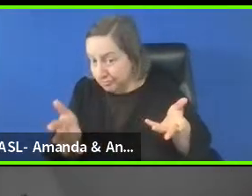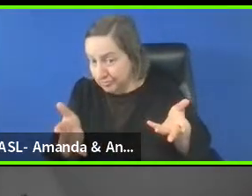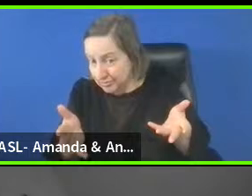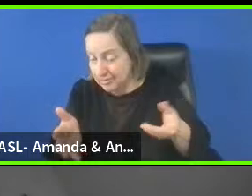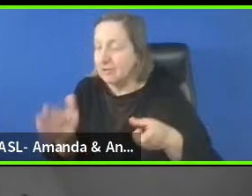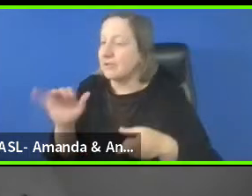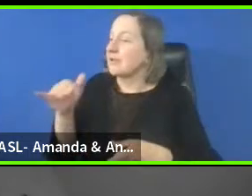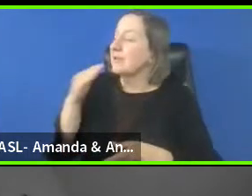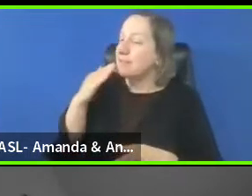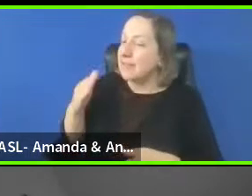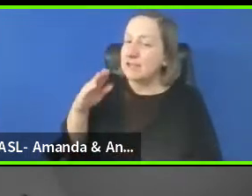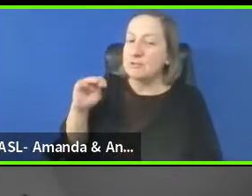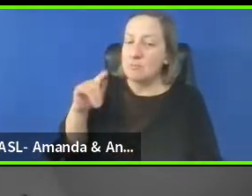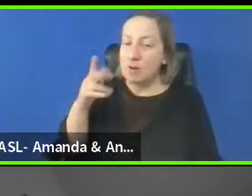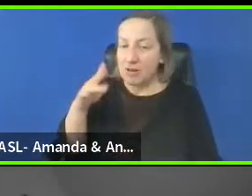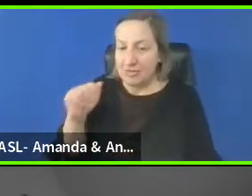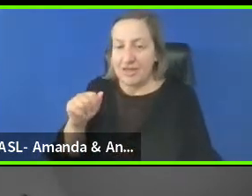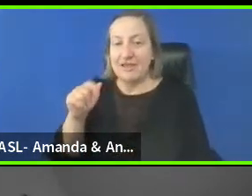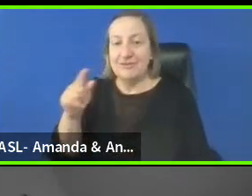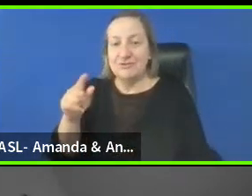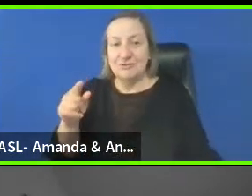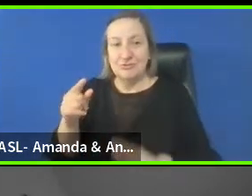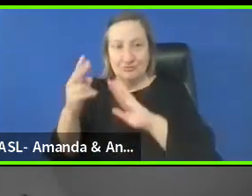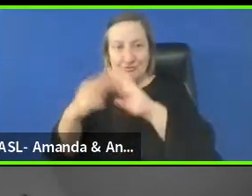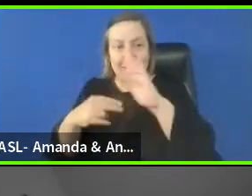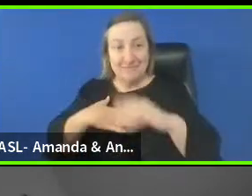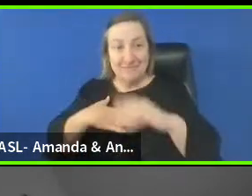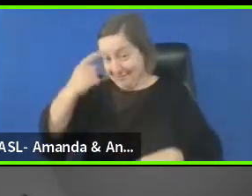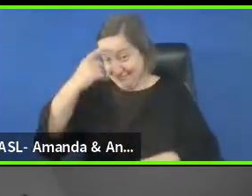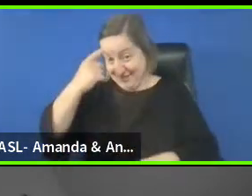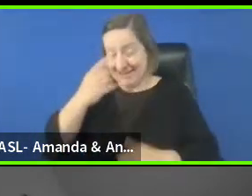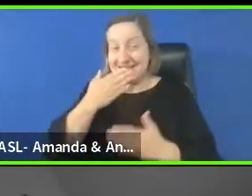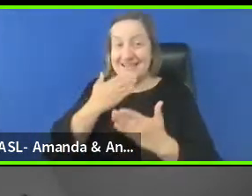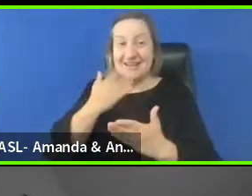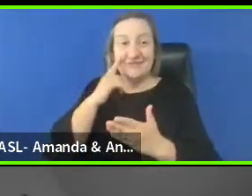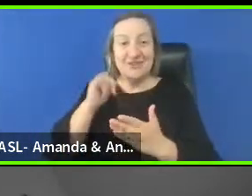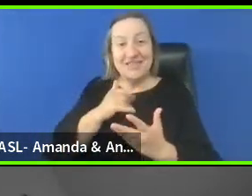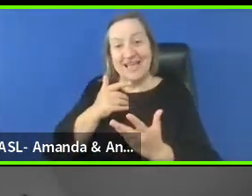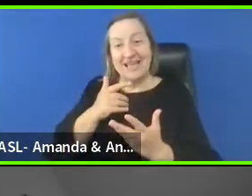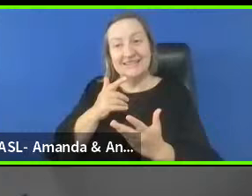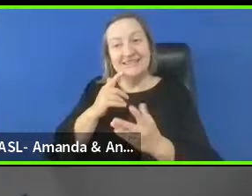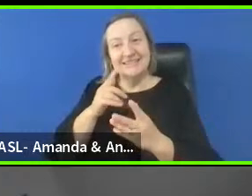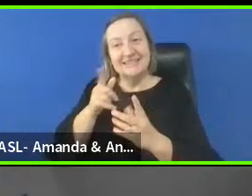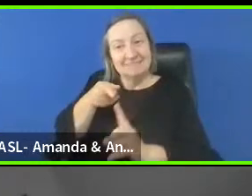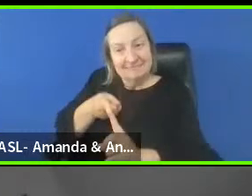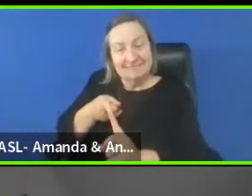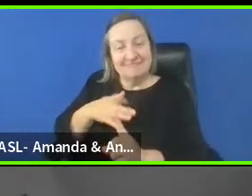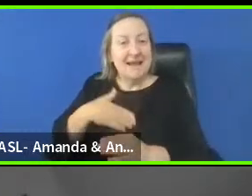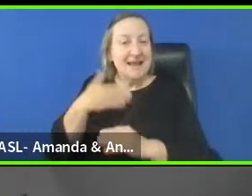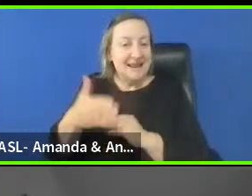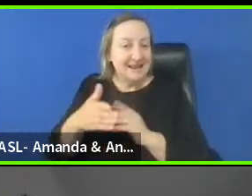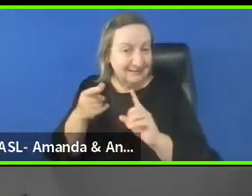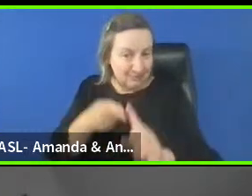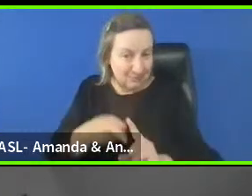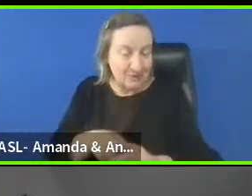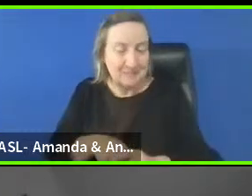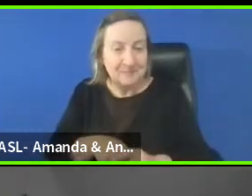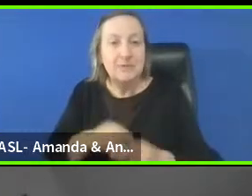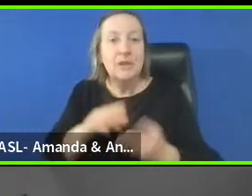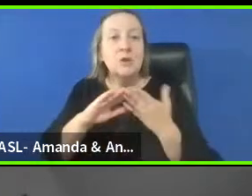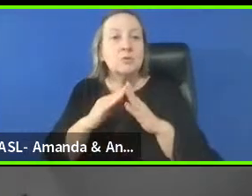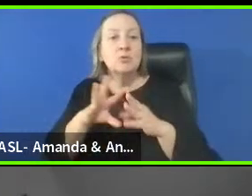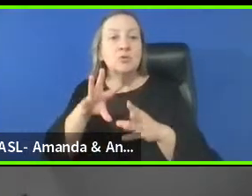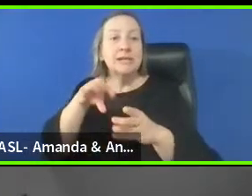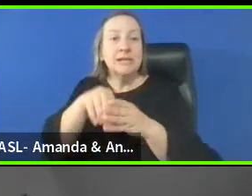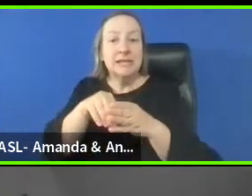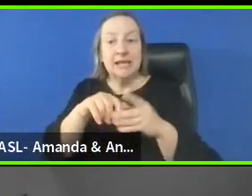Thank you, Martha. You kind of just read my brain, so thank you for that very softball to this next point. So the community engagement